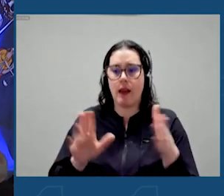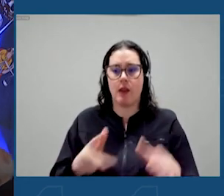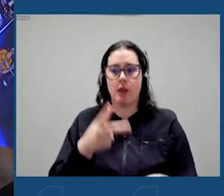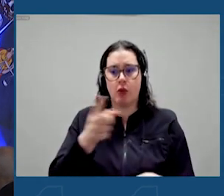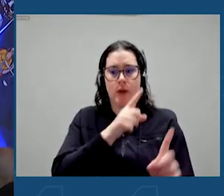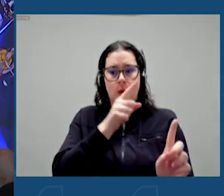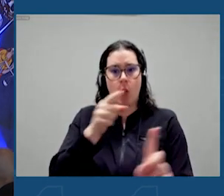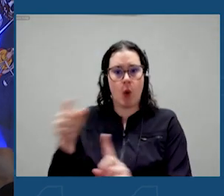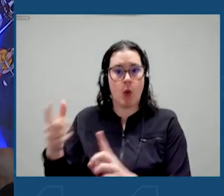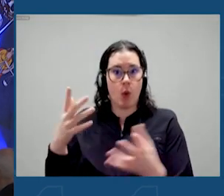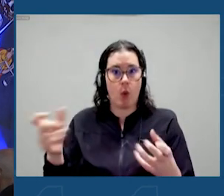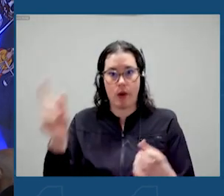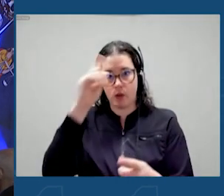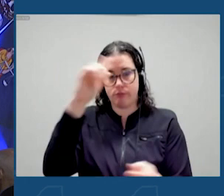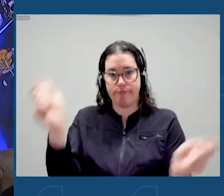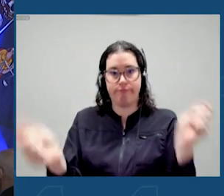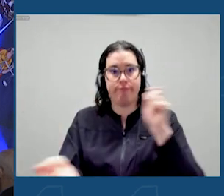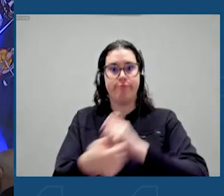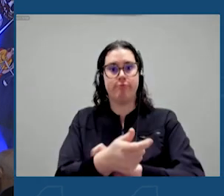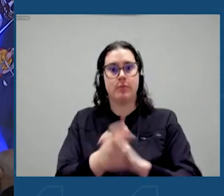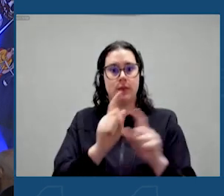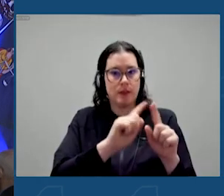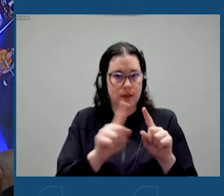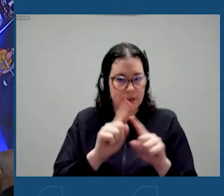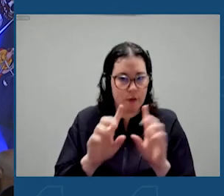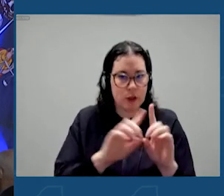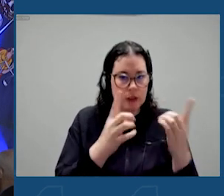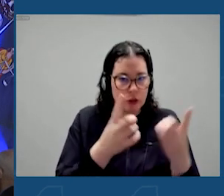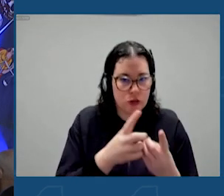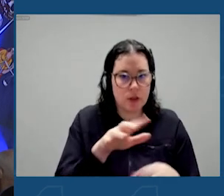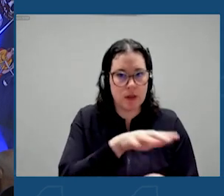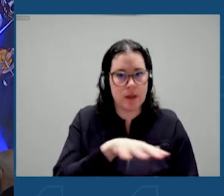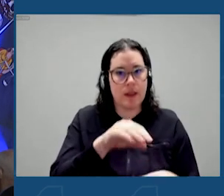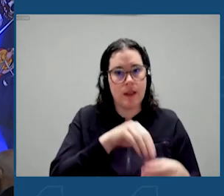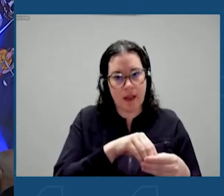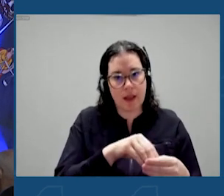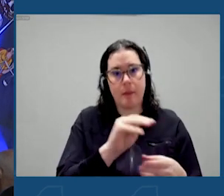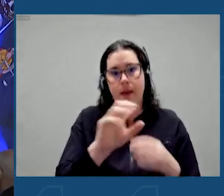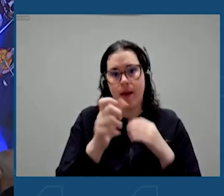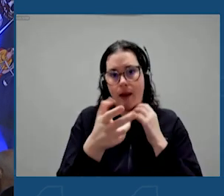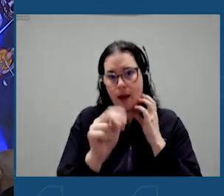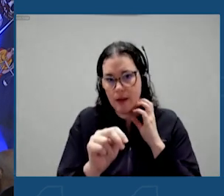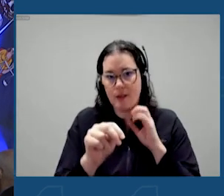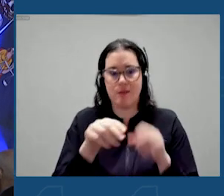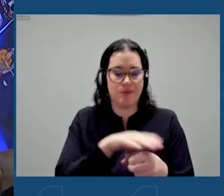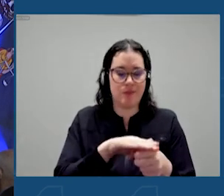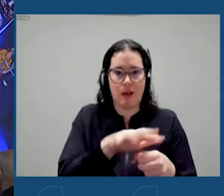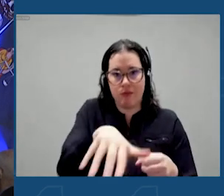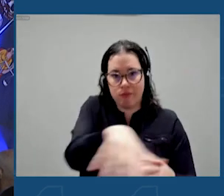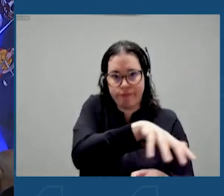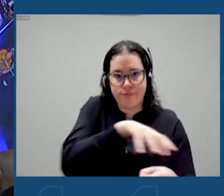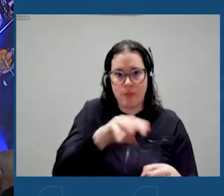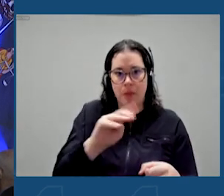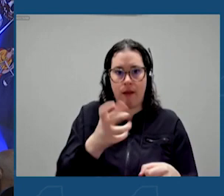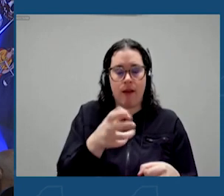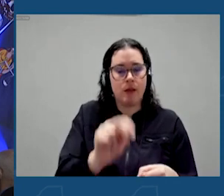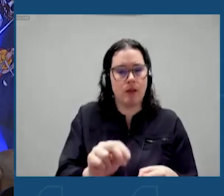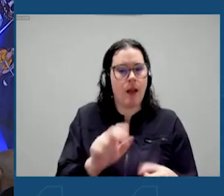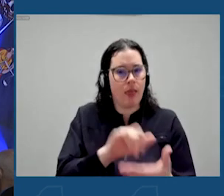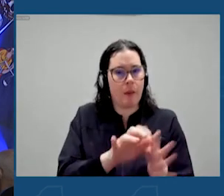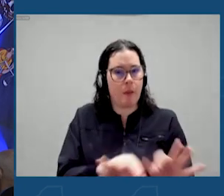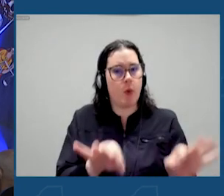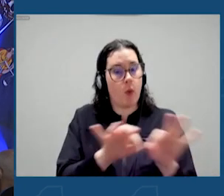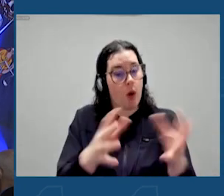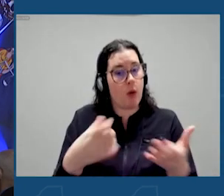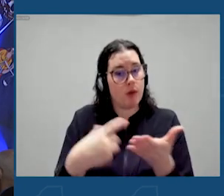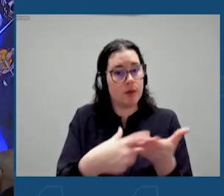want to reimagine our commercial districts in Manhattan and outside of Manhattan, really important. We want to make sure folks can get to work, right? We talked about that, as